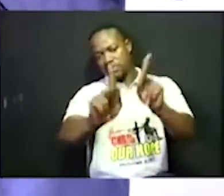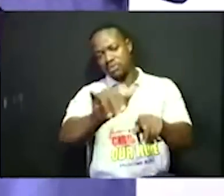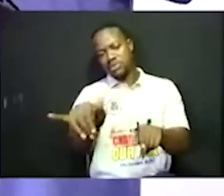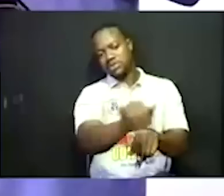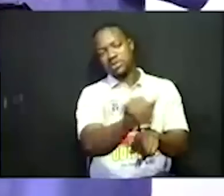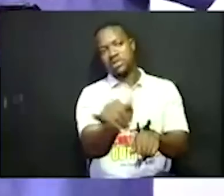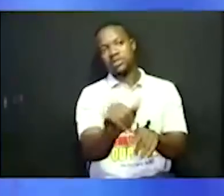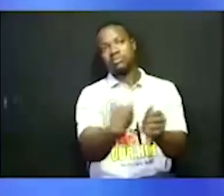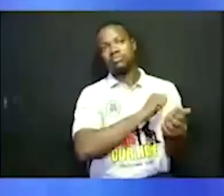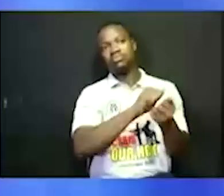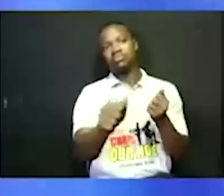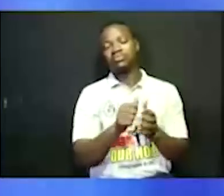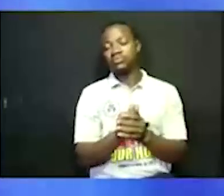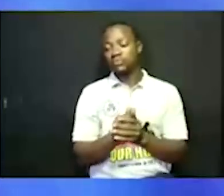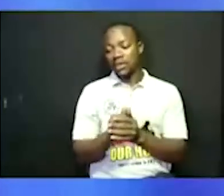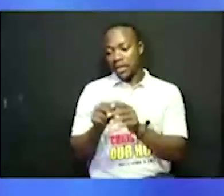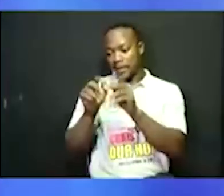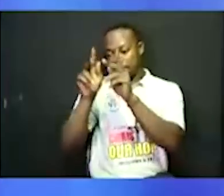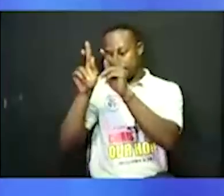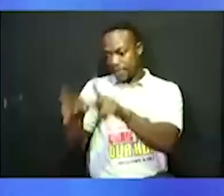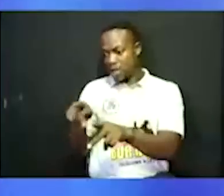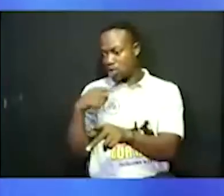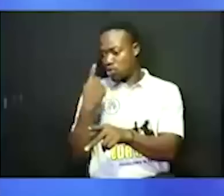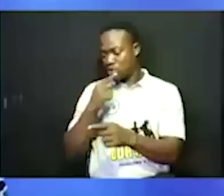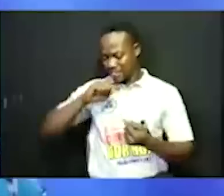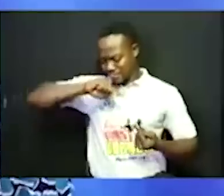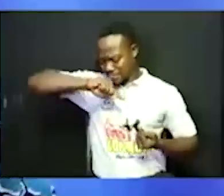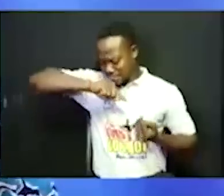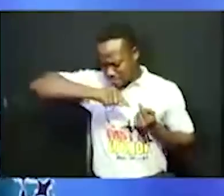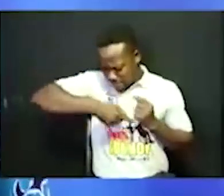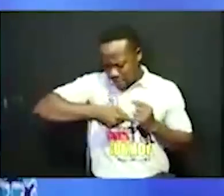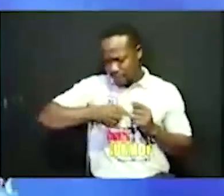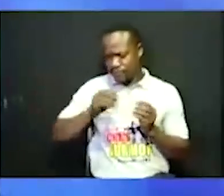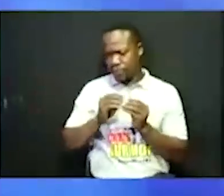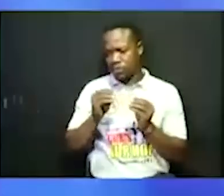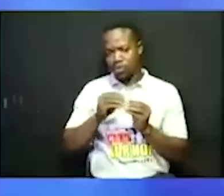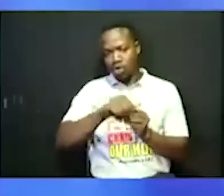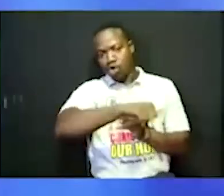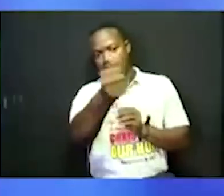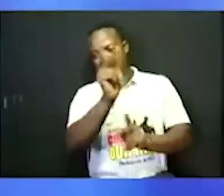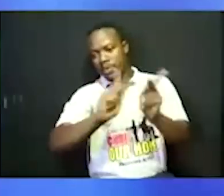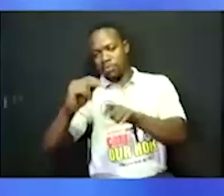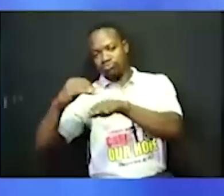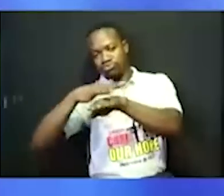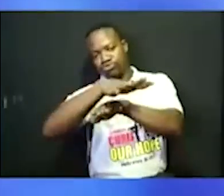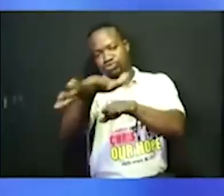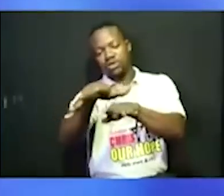It destroys the one who is bitter, and it causes trouble for